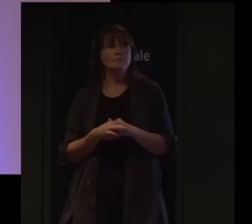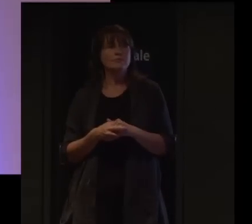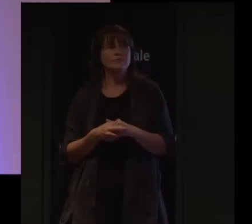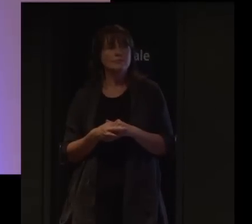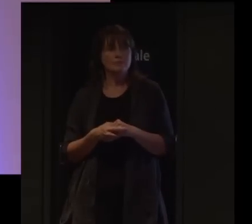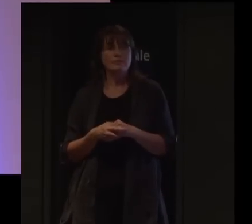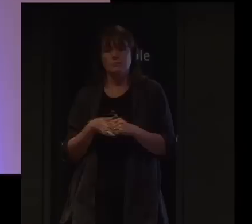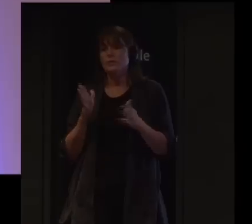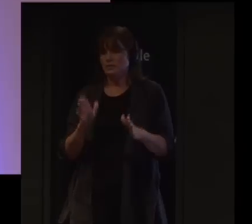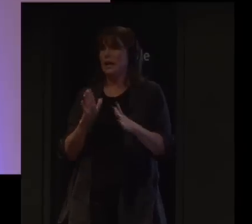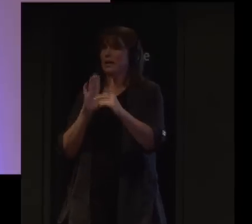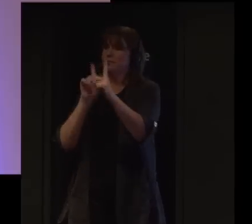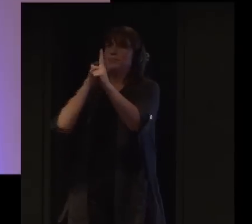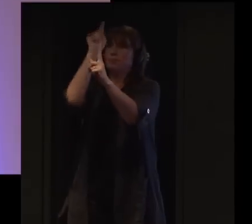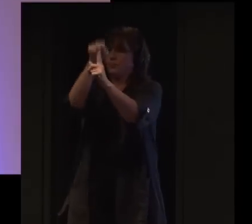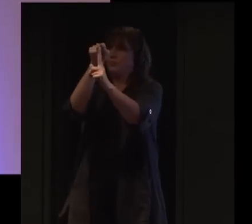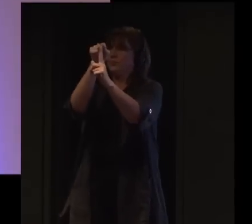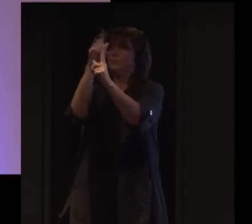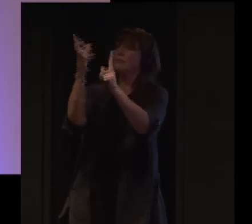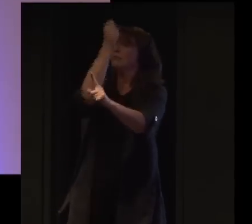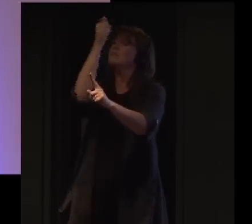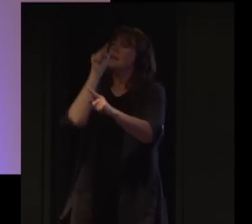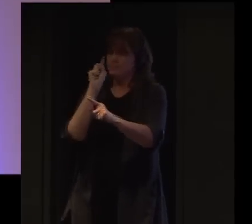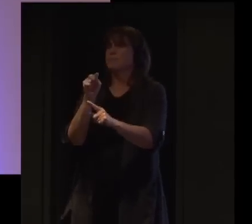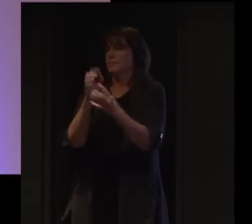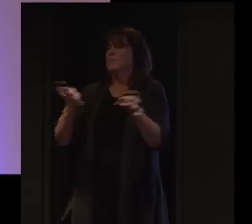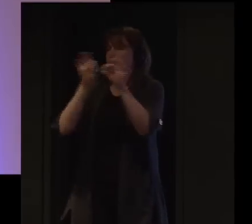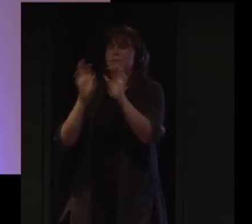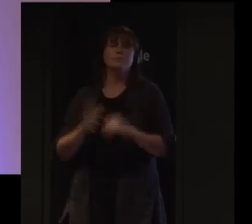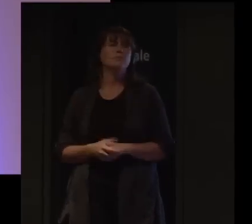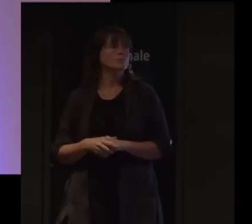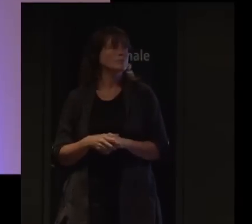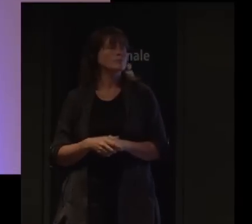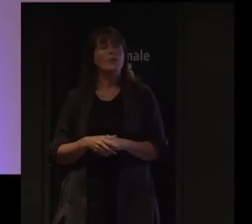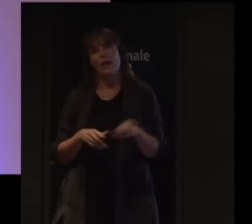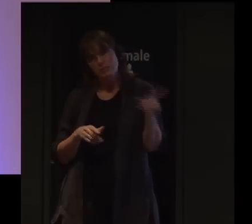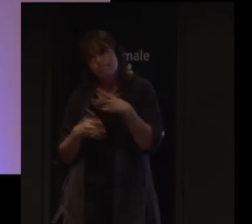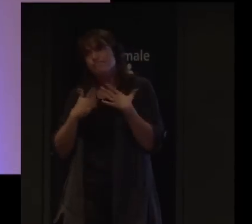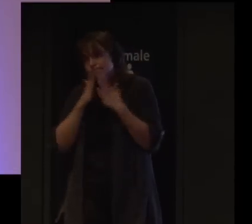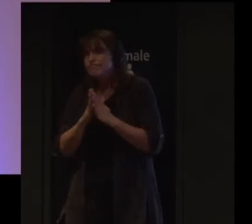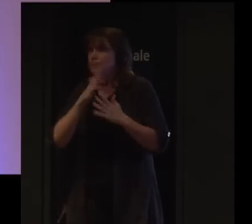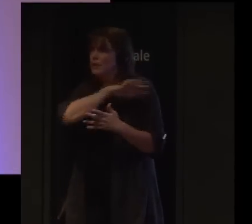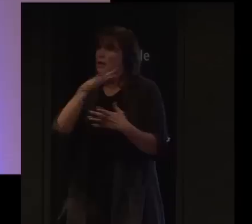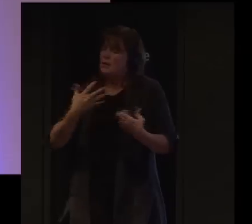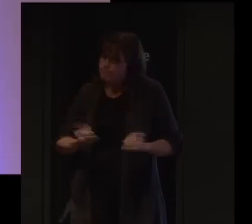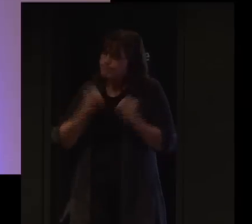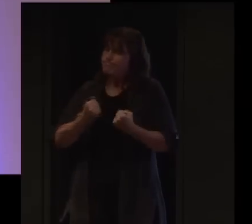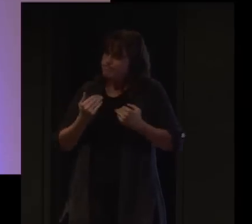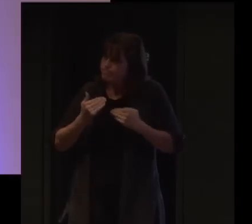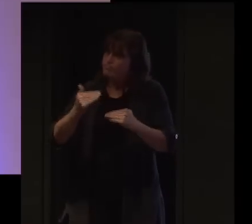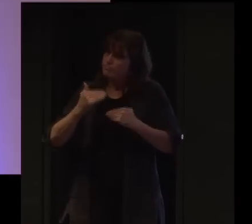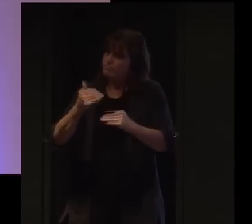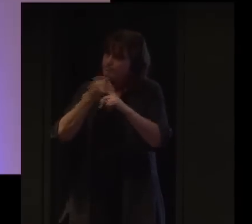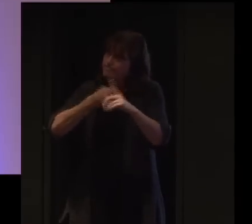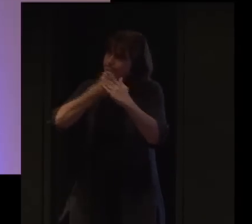the result that matters. And we need to go and to continue, because it's, I have the feeling when I read